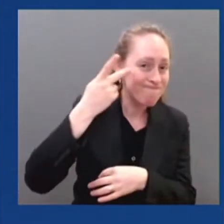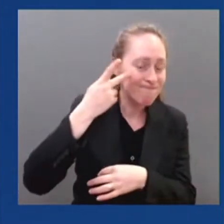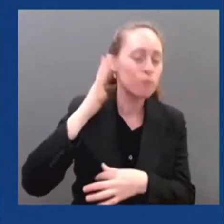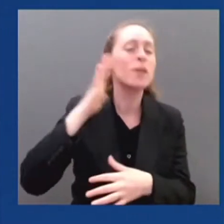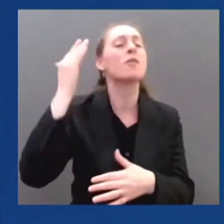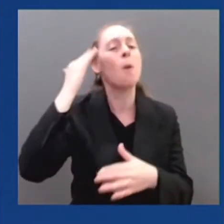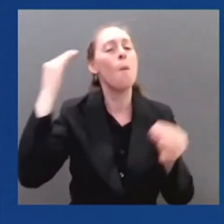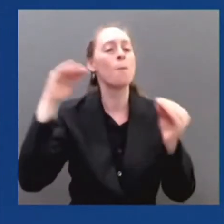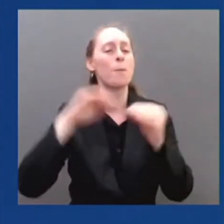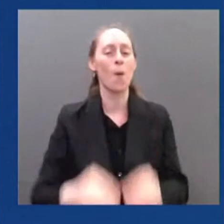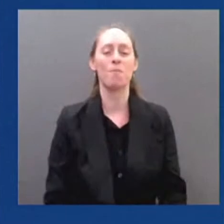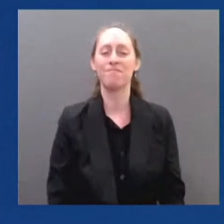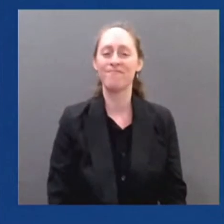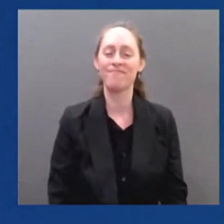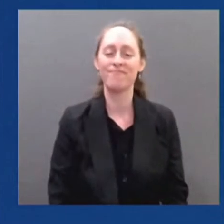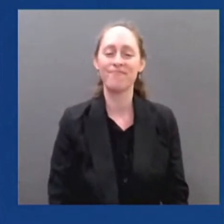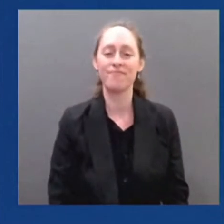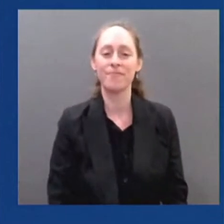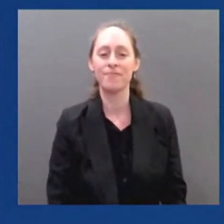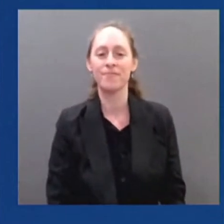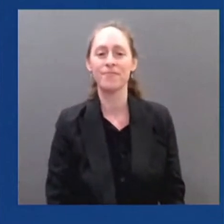Last question. Let's go to Zeke Miller at the AP.